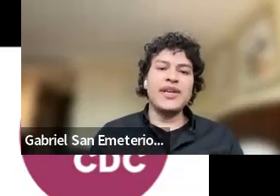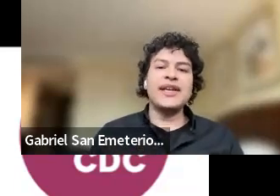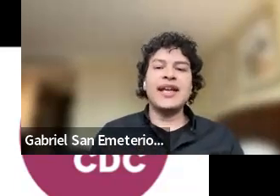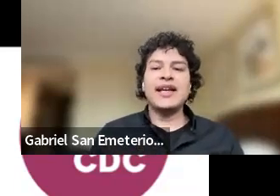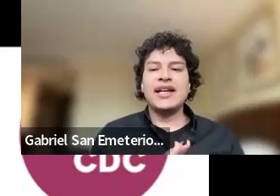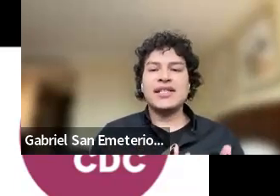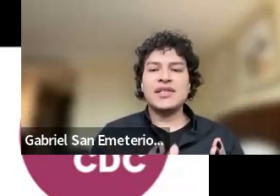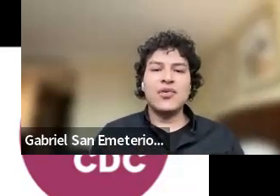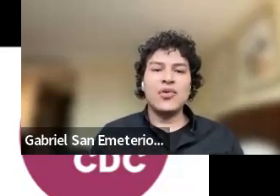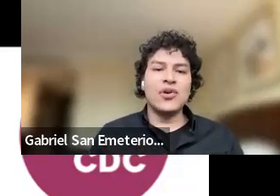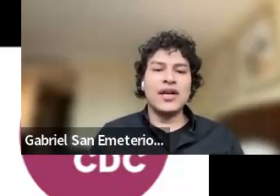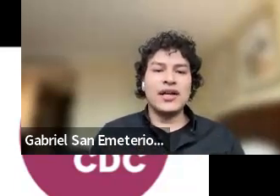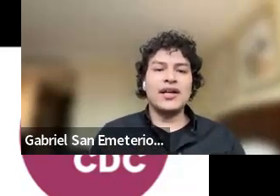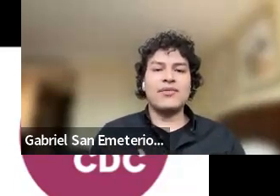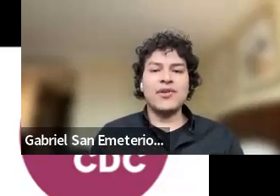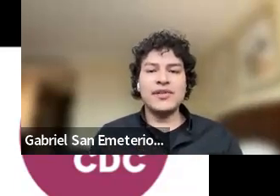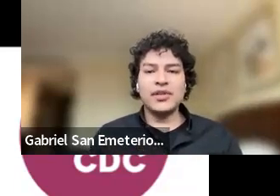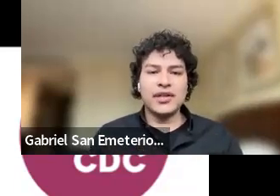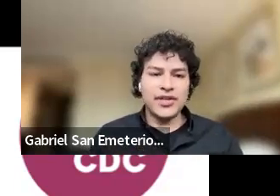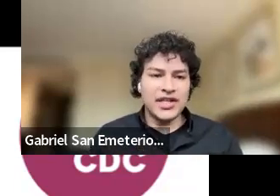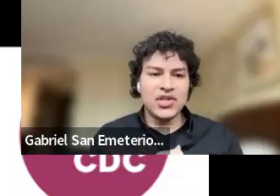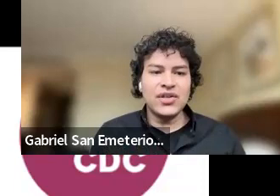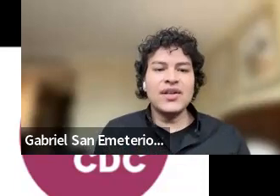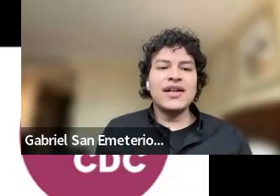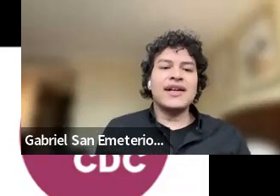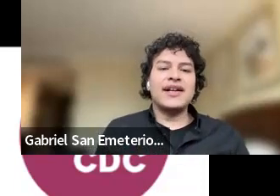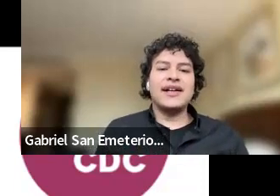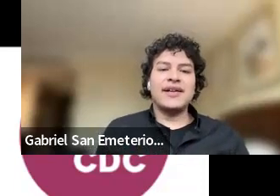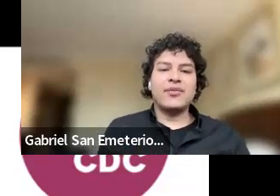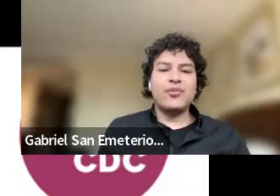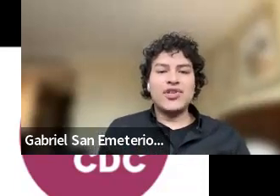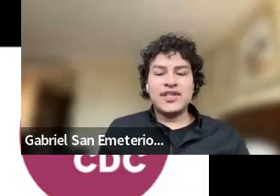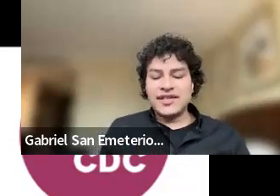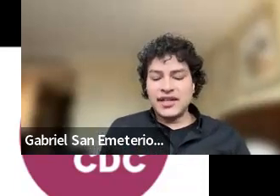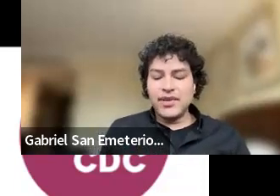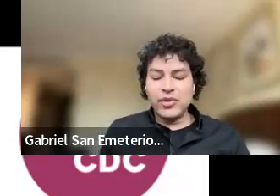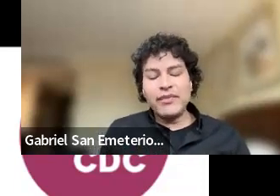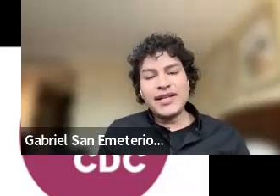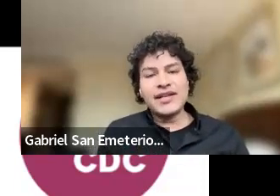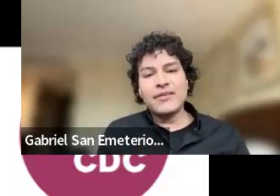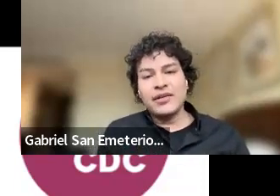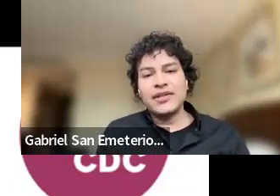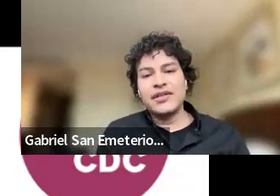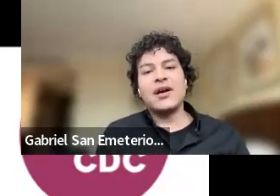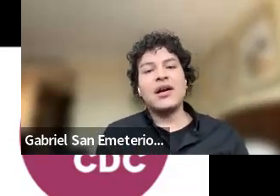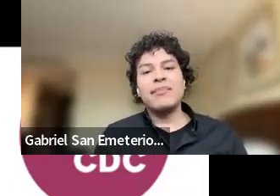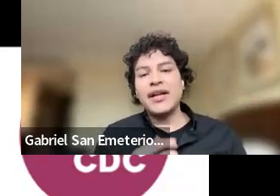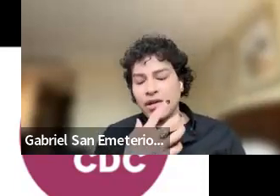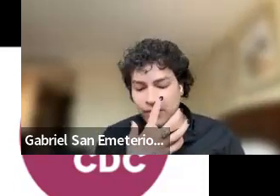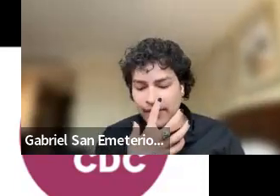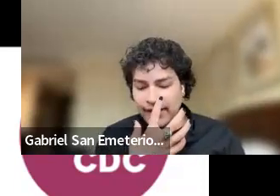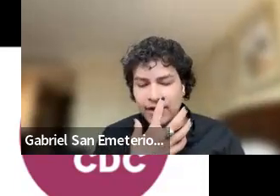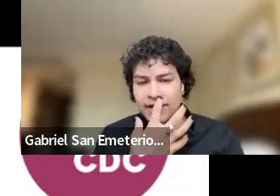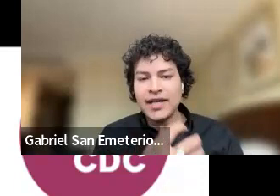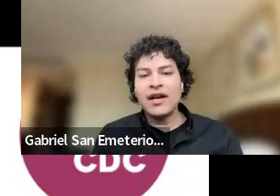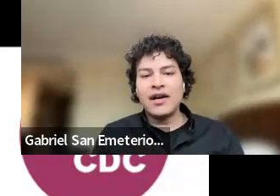protected and we can ask for reasonable accommodation, which is that people mask around us. Our